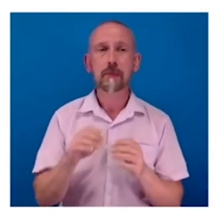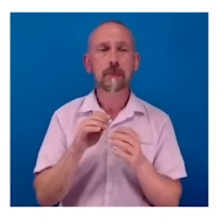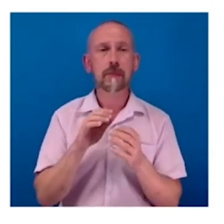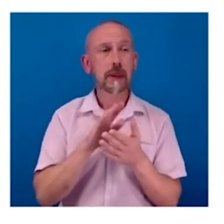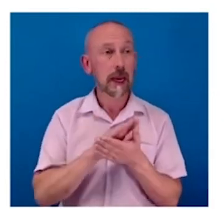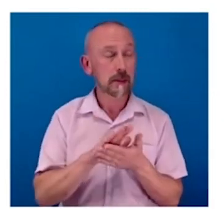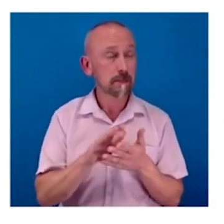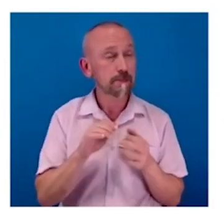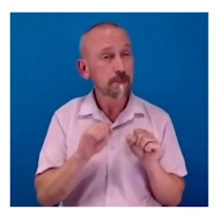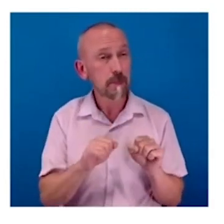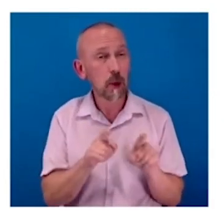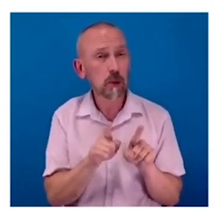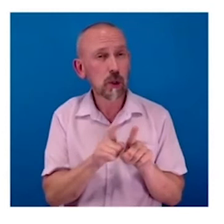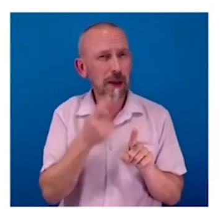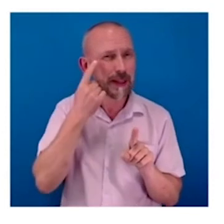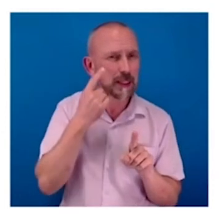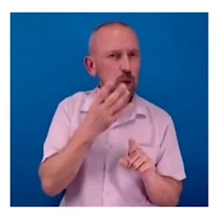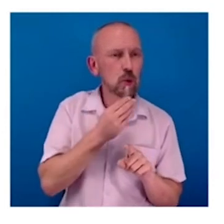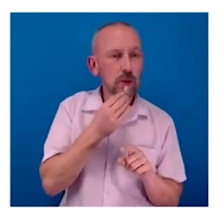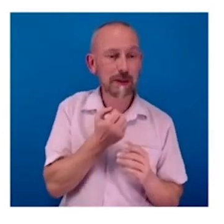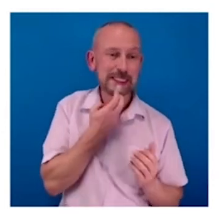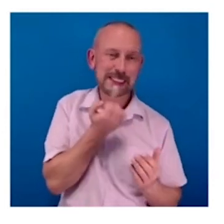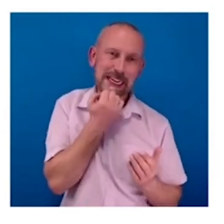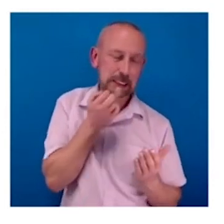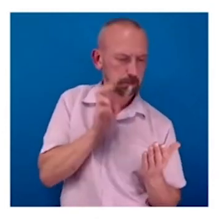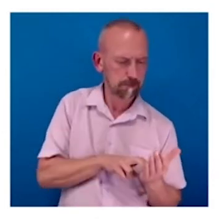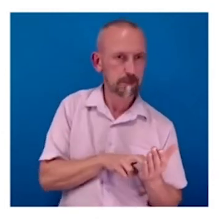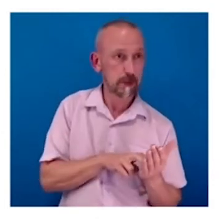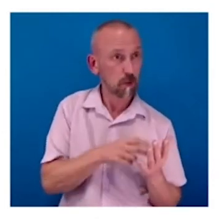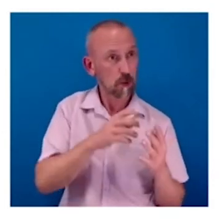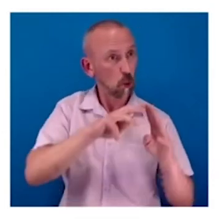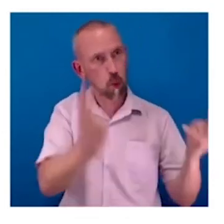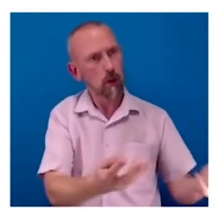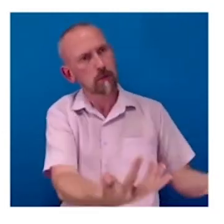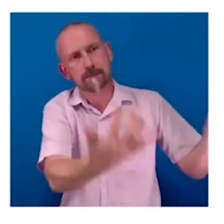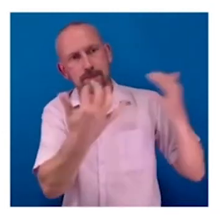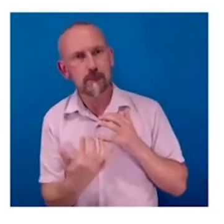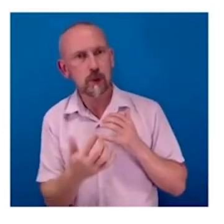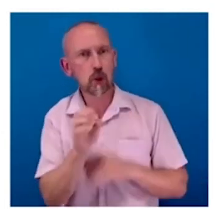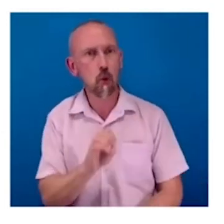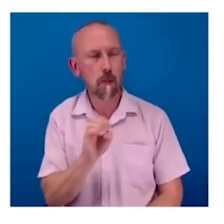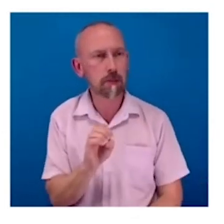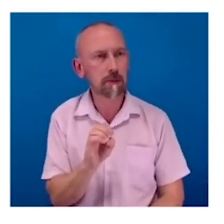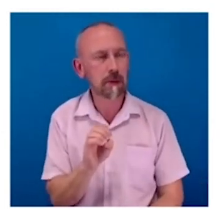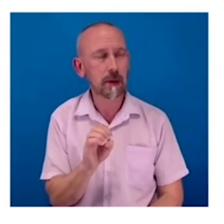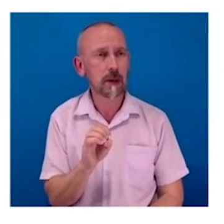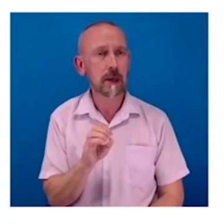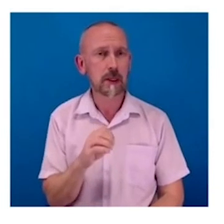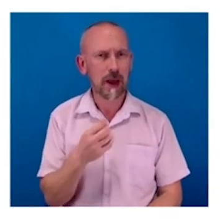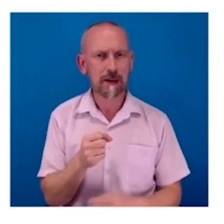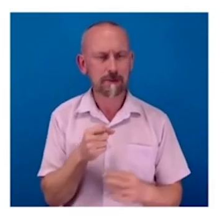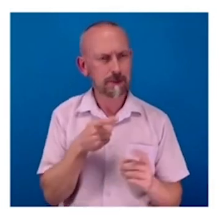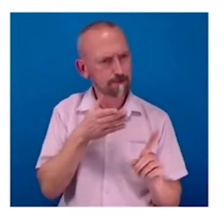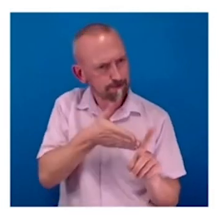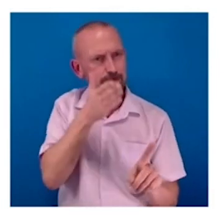that the rest of the world can come to Europe and have a kind of a touch point that they prepare for. We have those